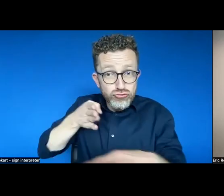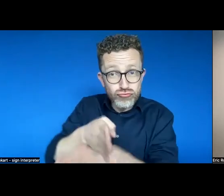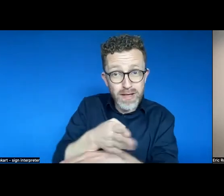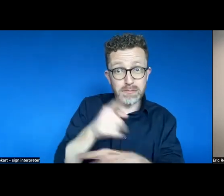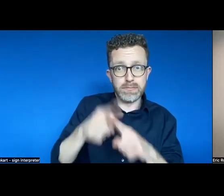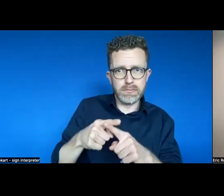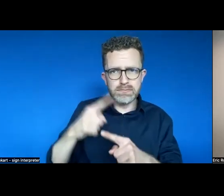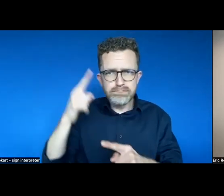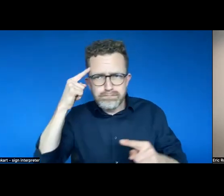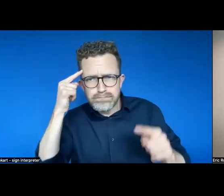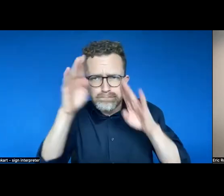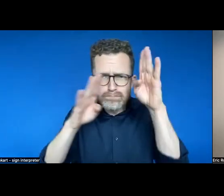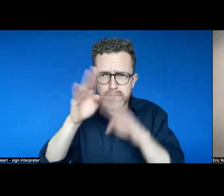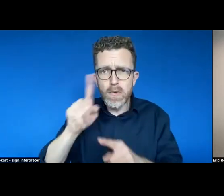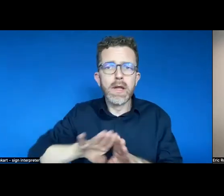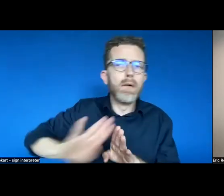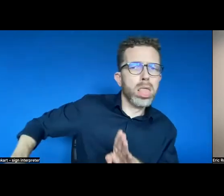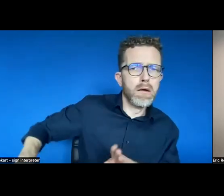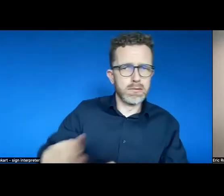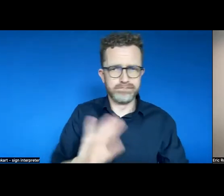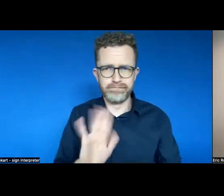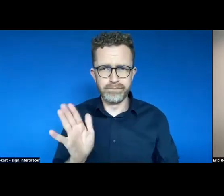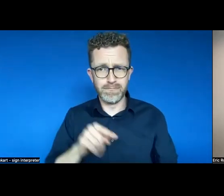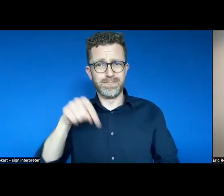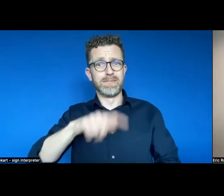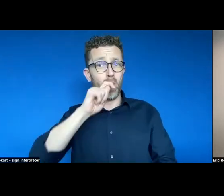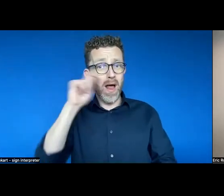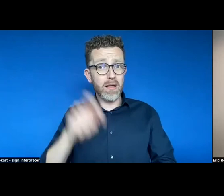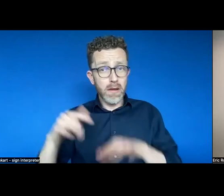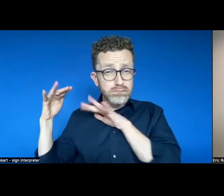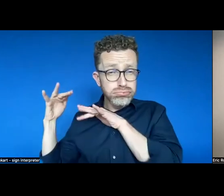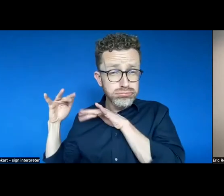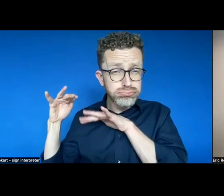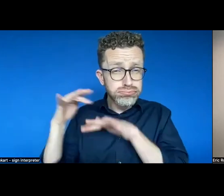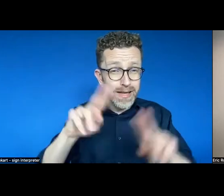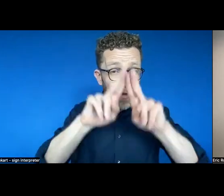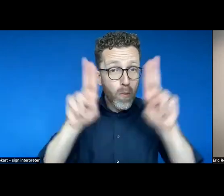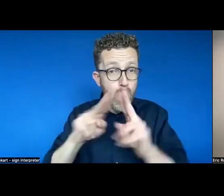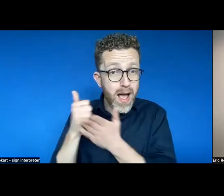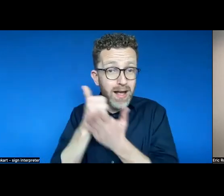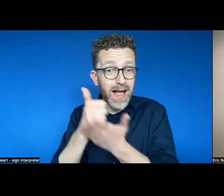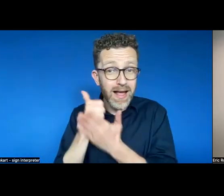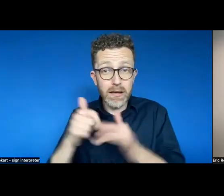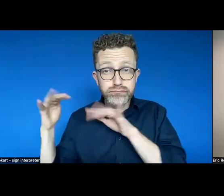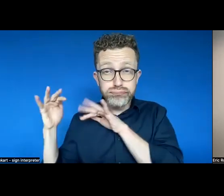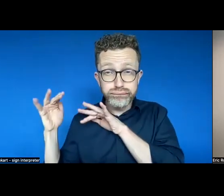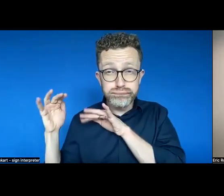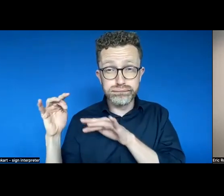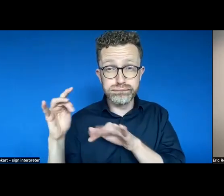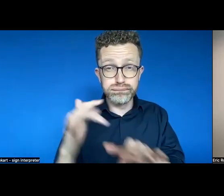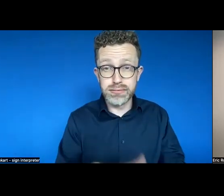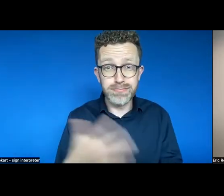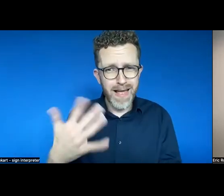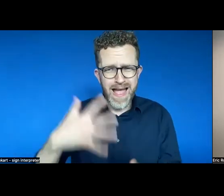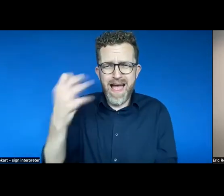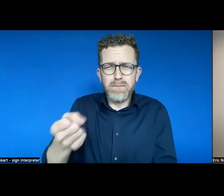number one. Number two, the generous and wonderful international relief agencies who we have appreciated working with so